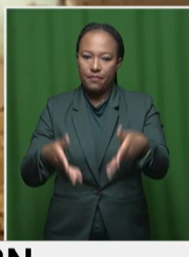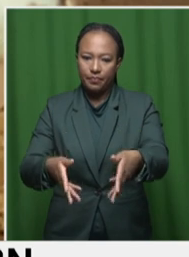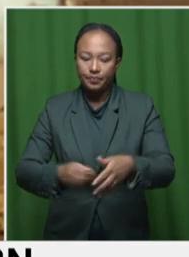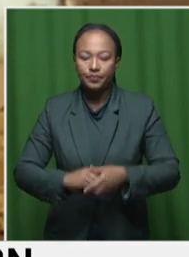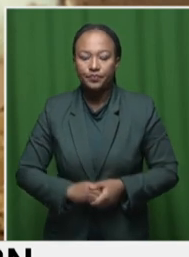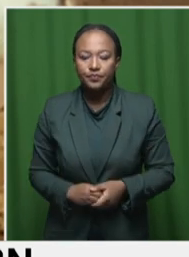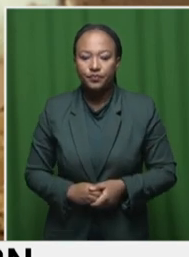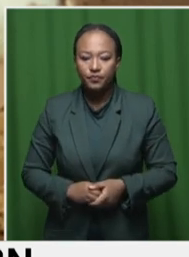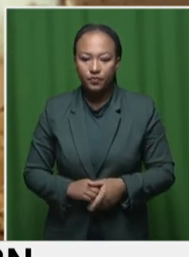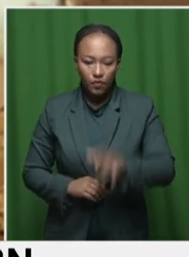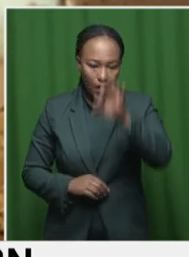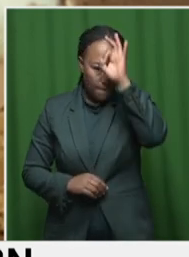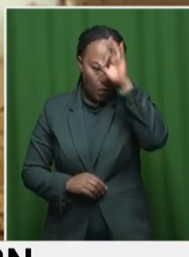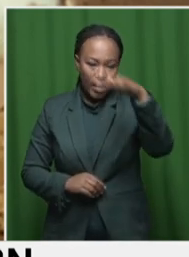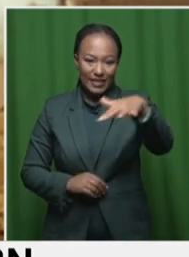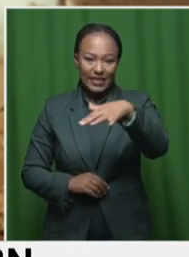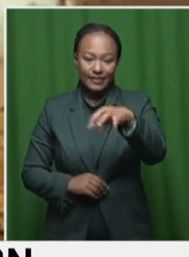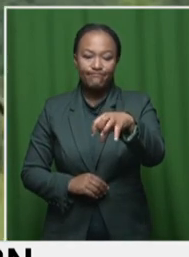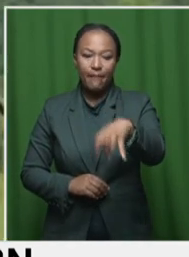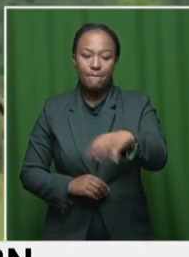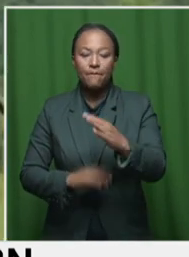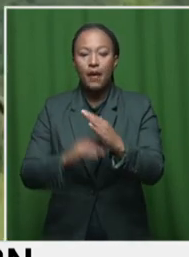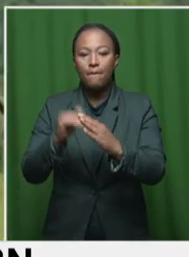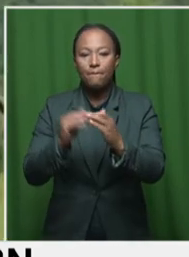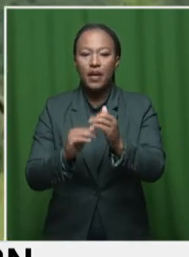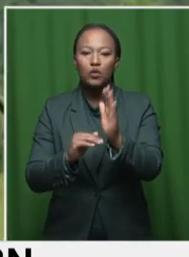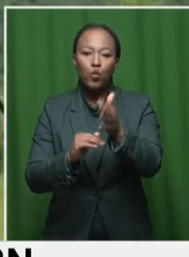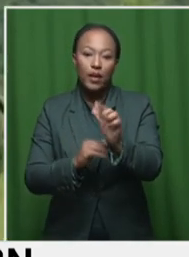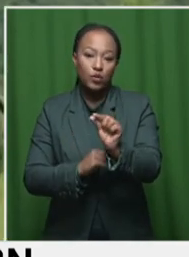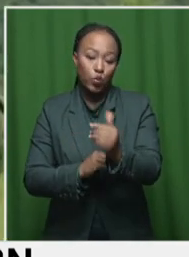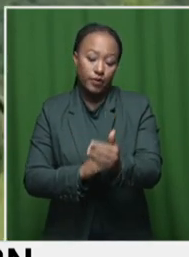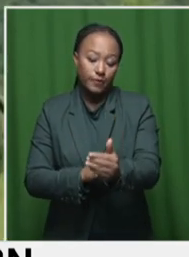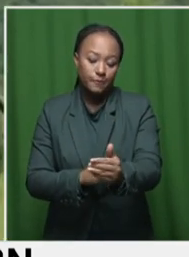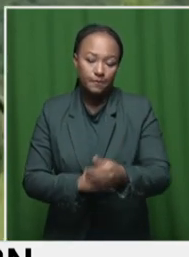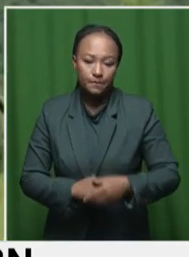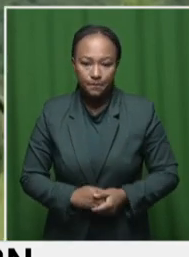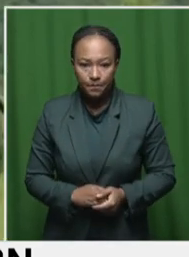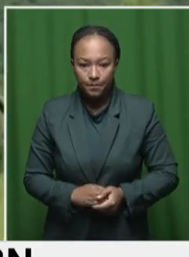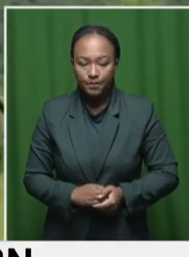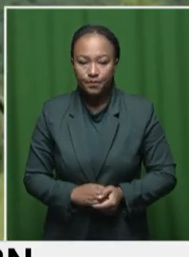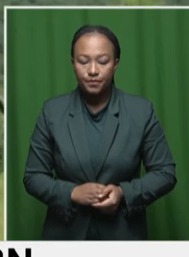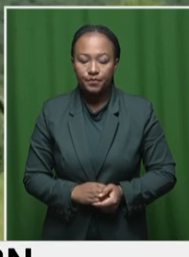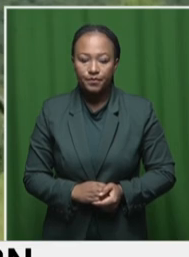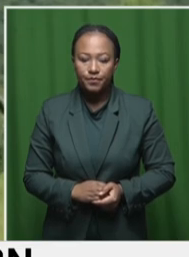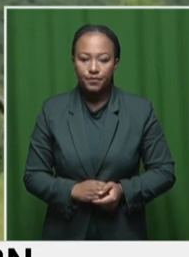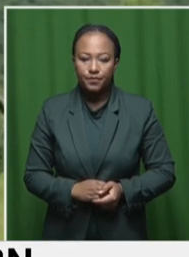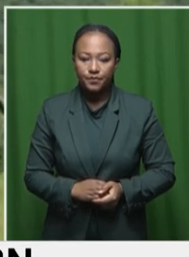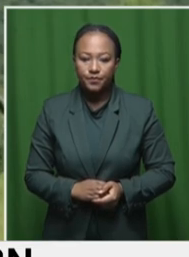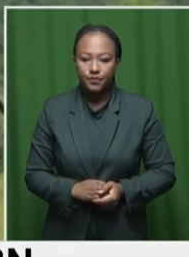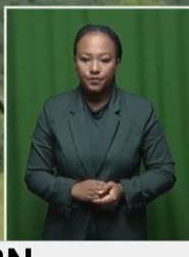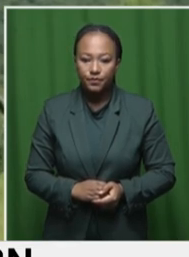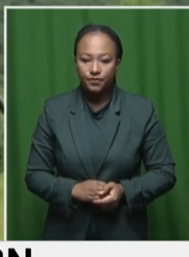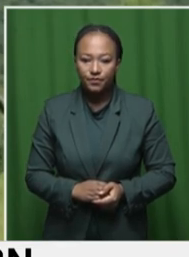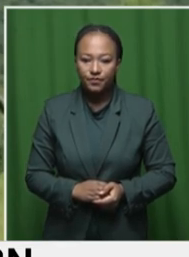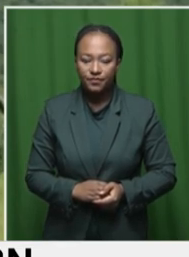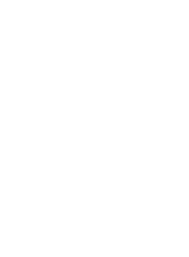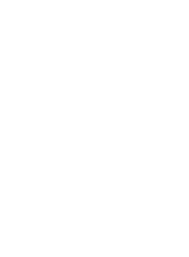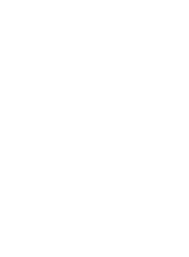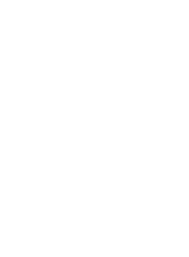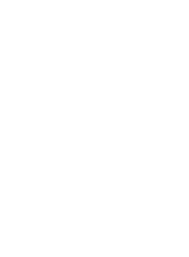police station will soon be built in the area. Fundiswa Mhlekudi, SABC News, Majola, Port St. John's.